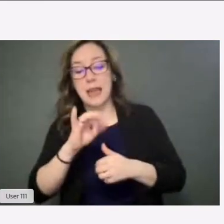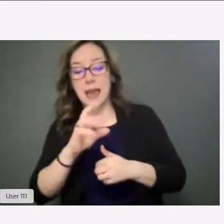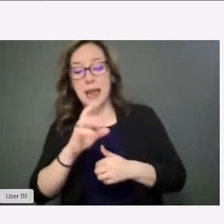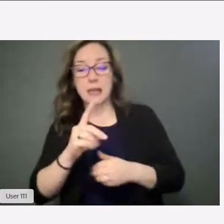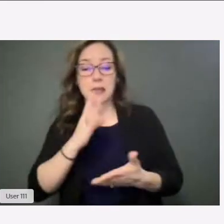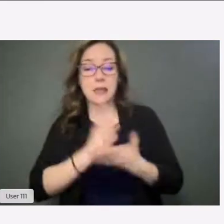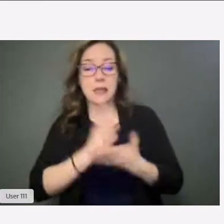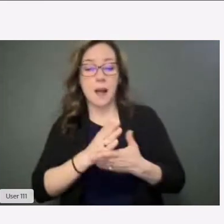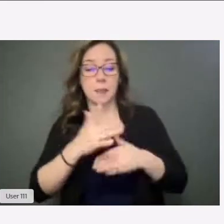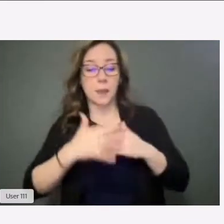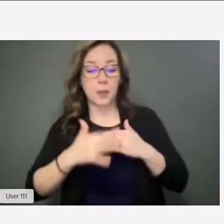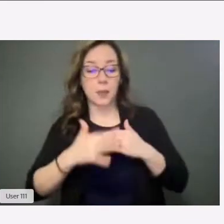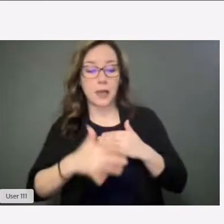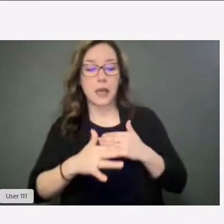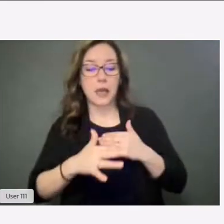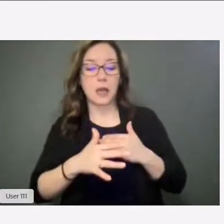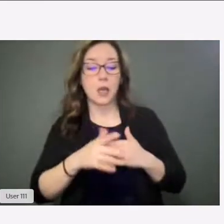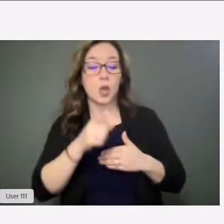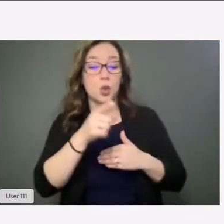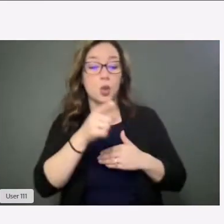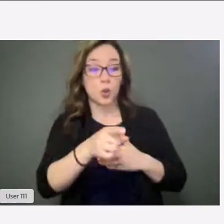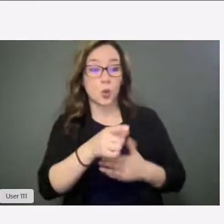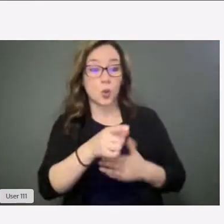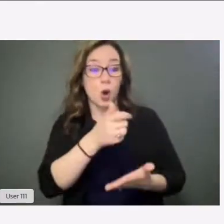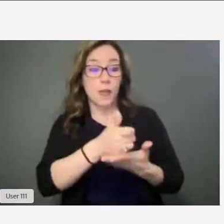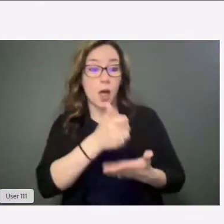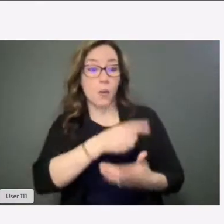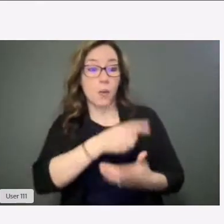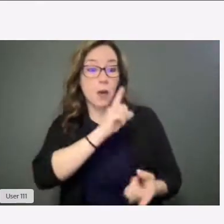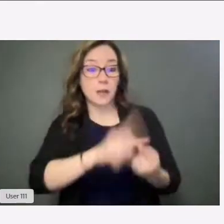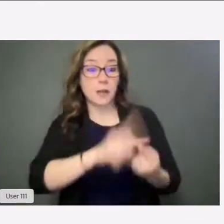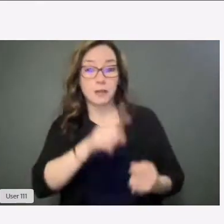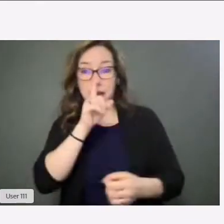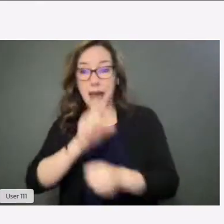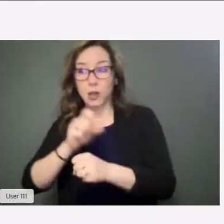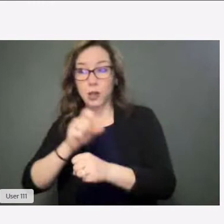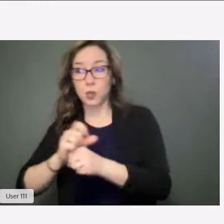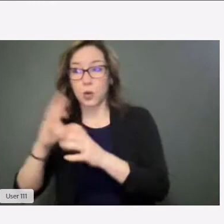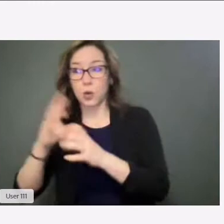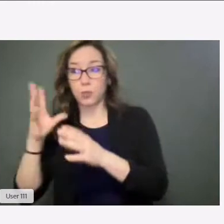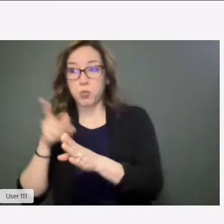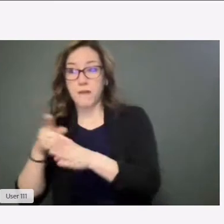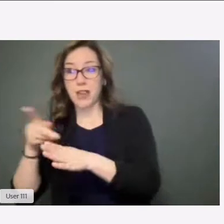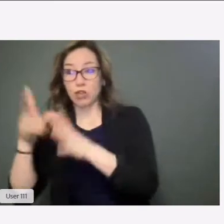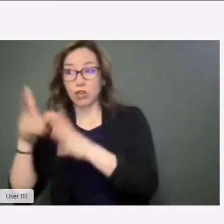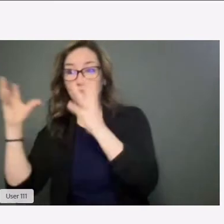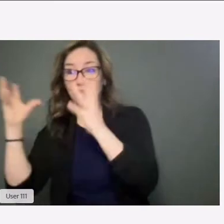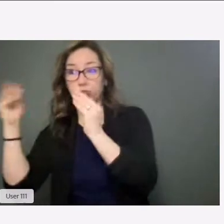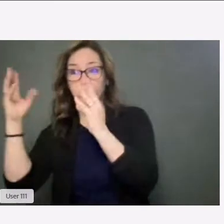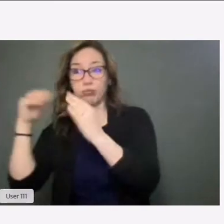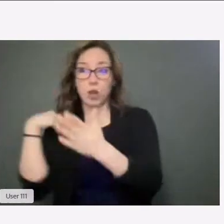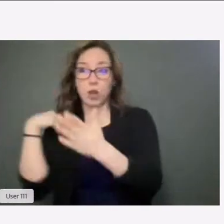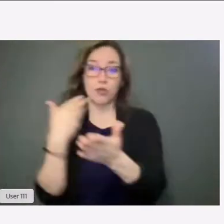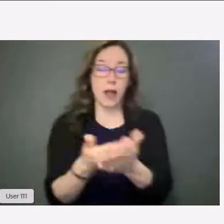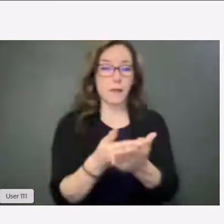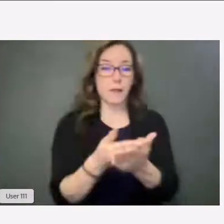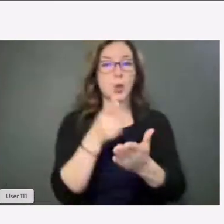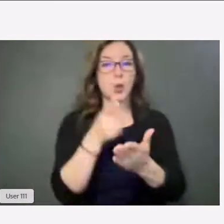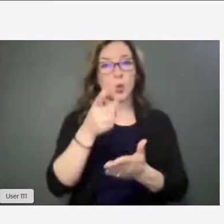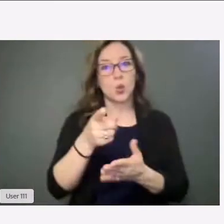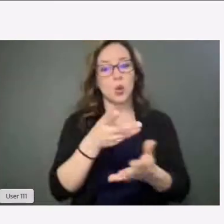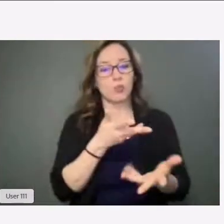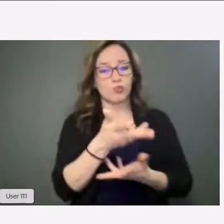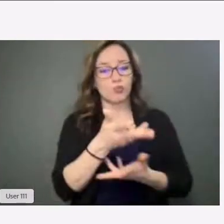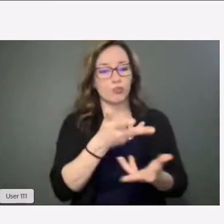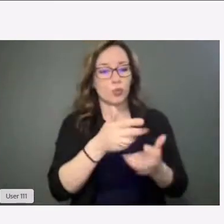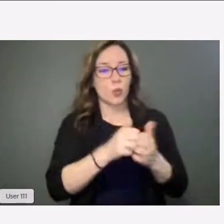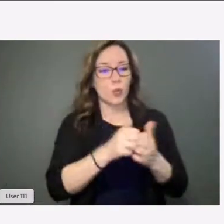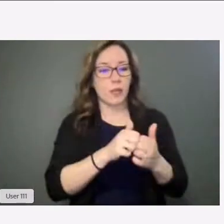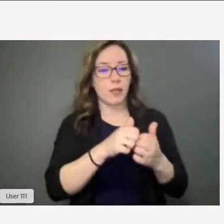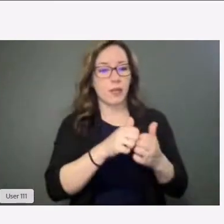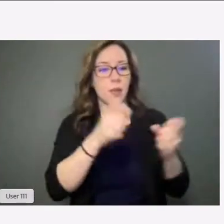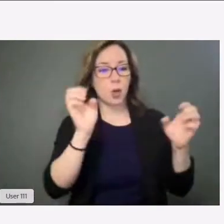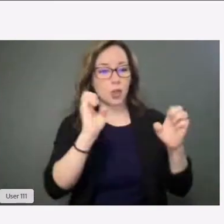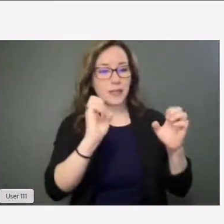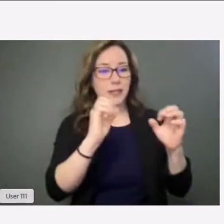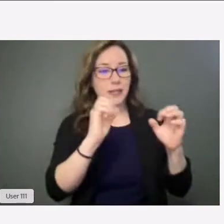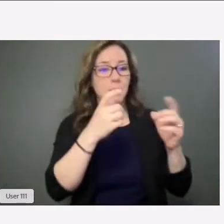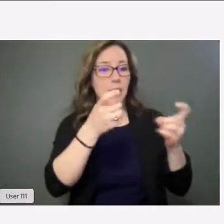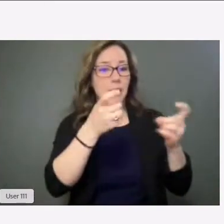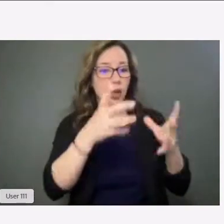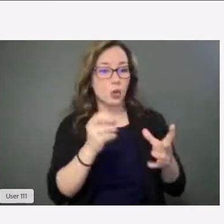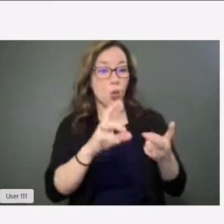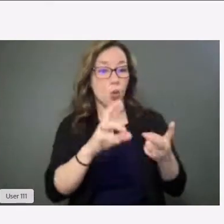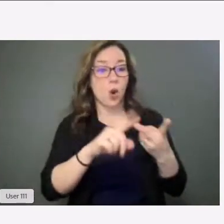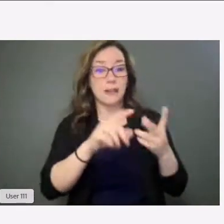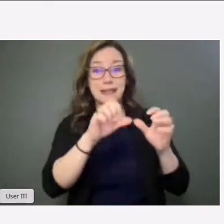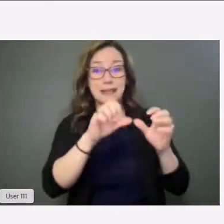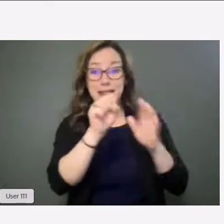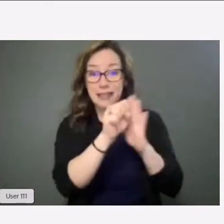you are the help until the help arrives training, you could, either working with your local emergency manager or with the state administrative agency,